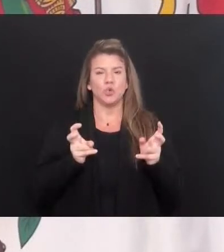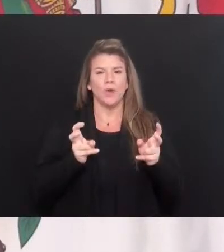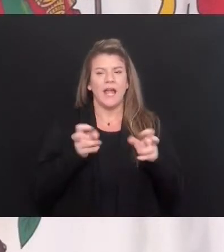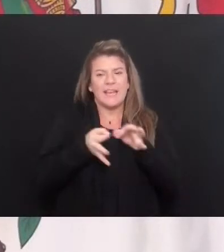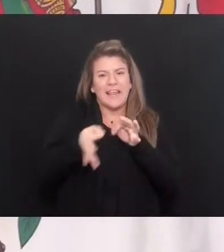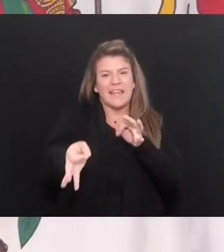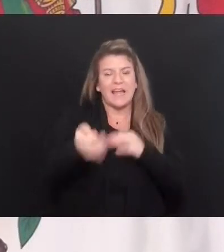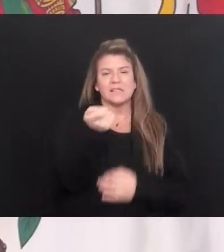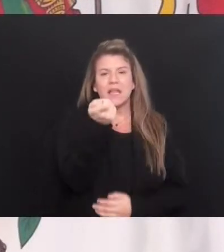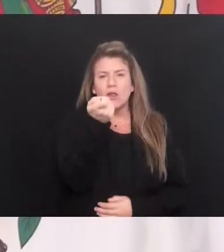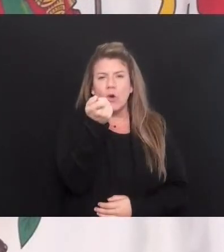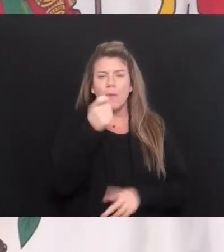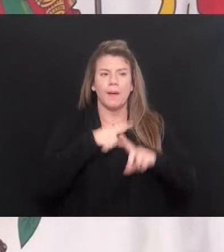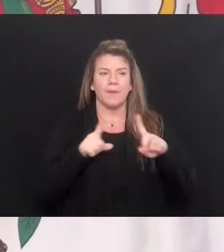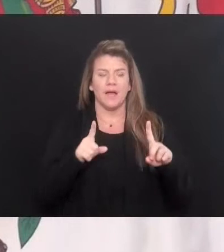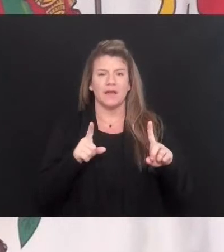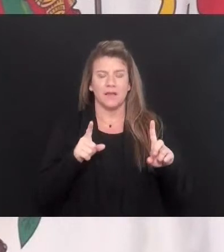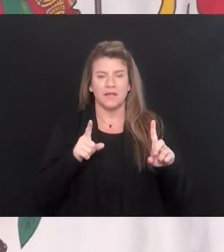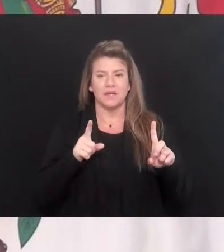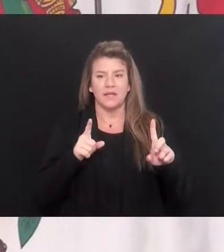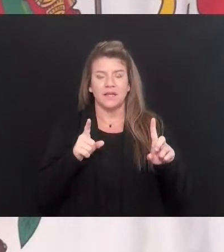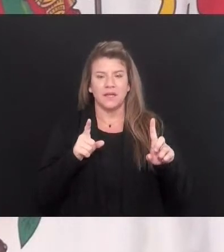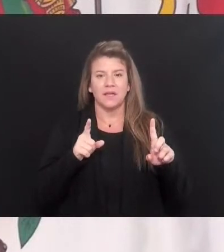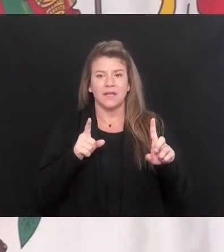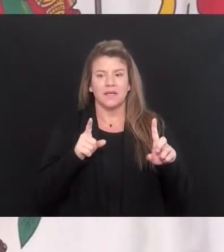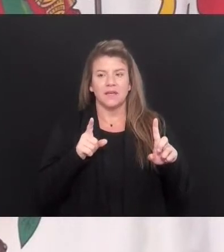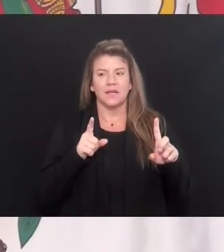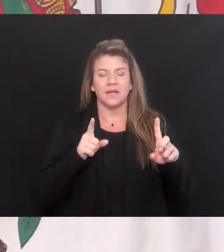us a little bit here, but